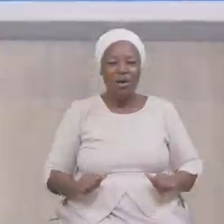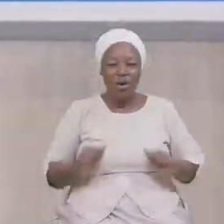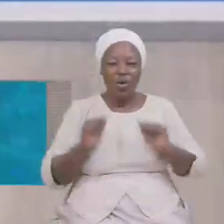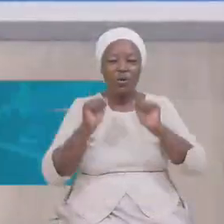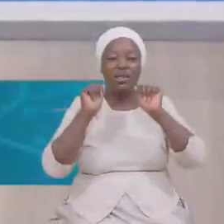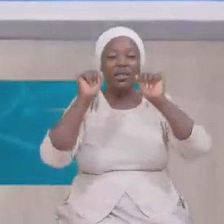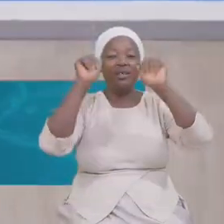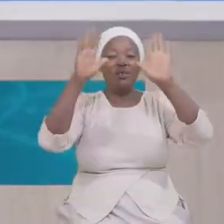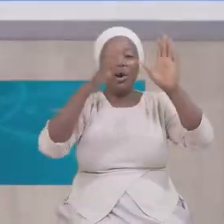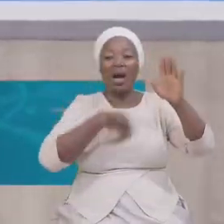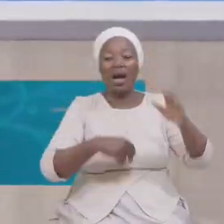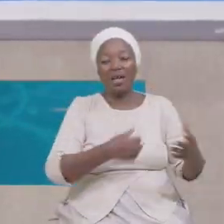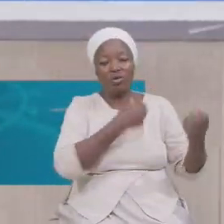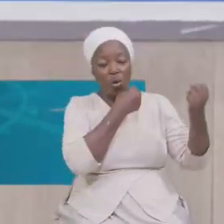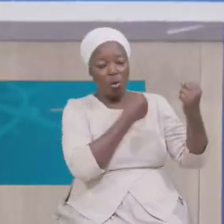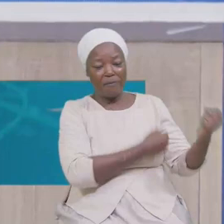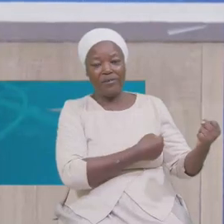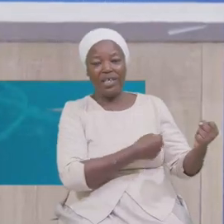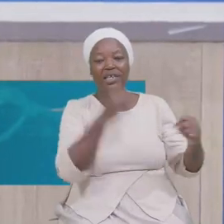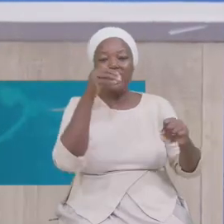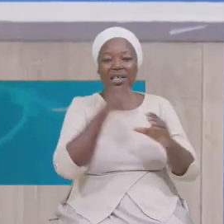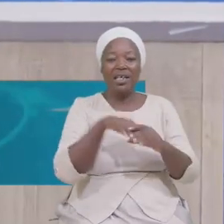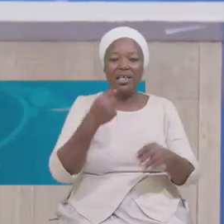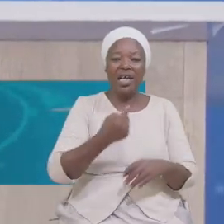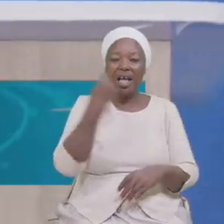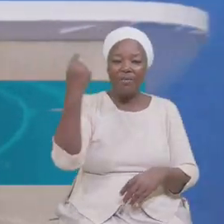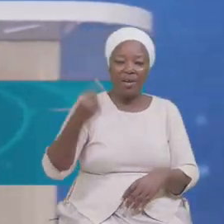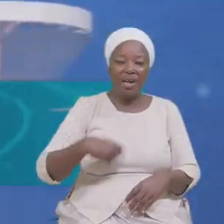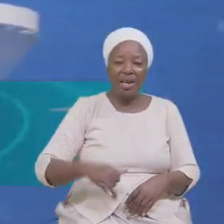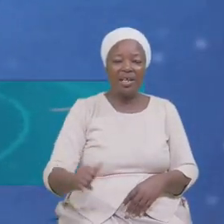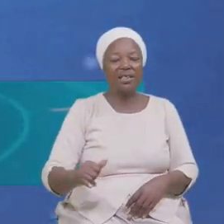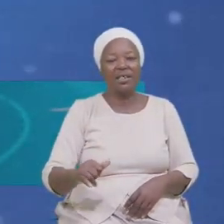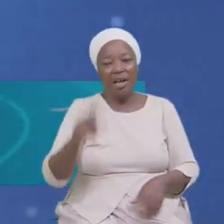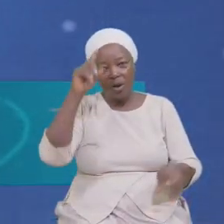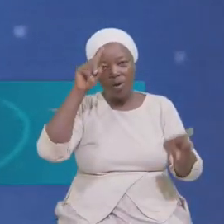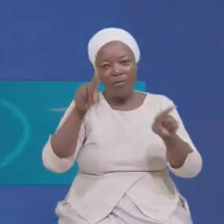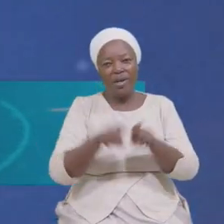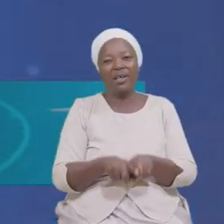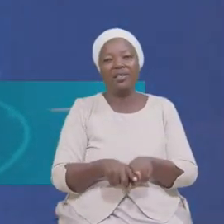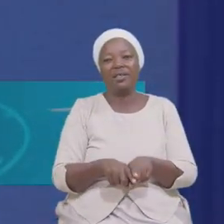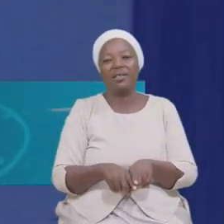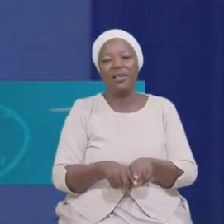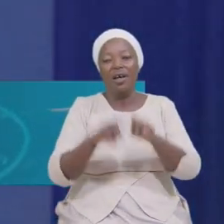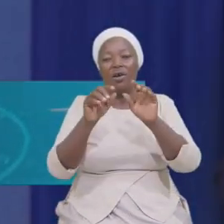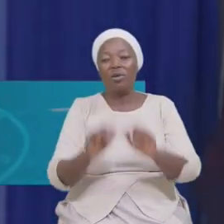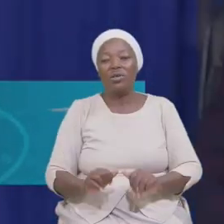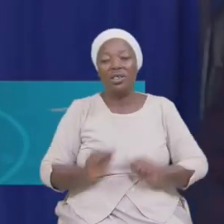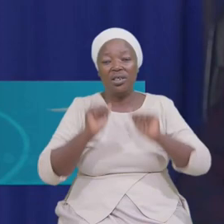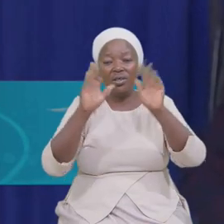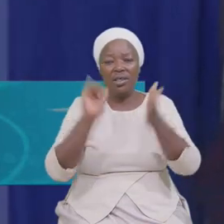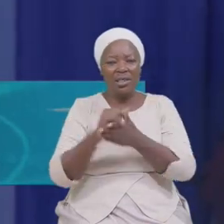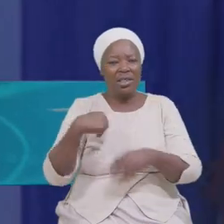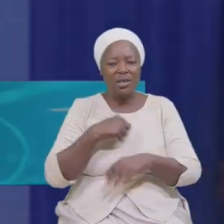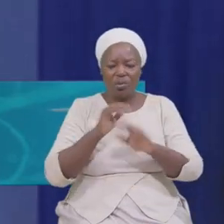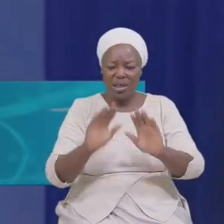confidence in the everlasting covenant. Consecration, that we commit ourselves